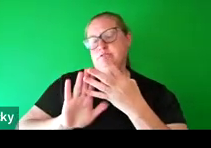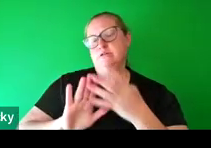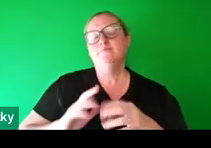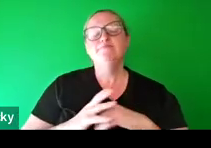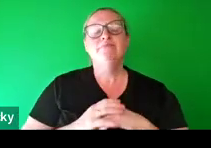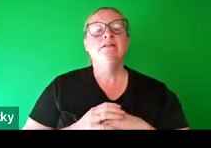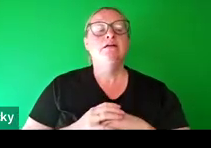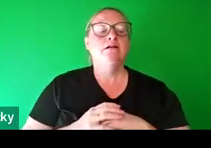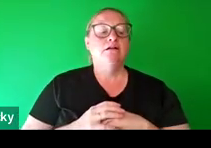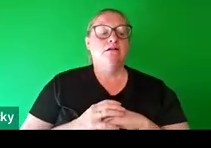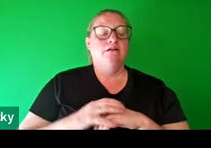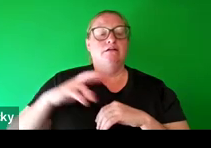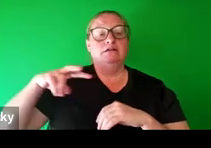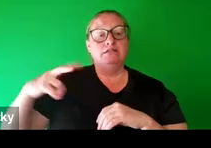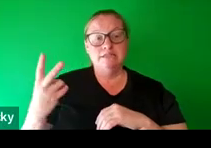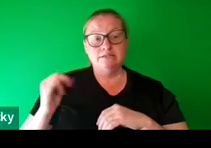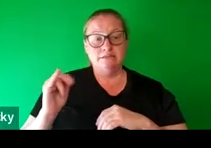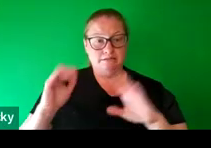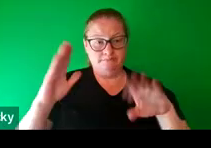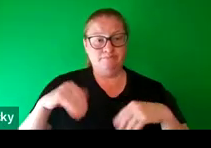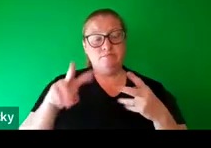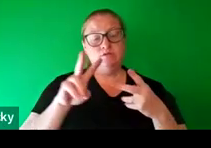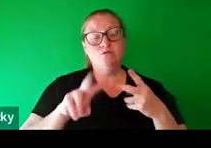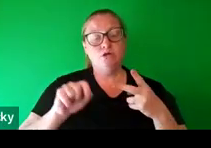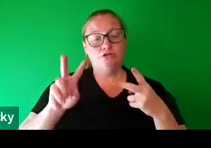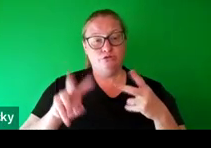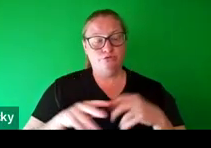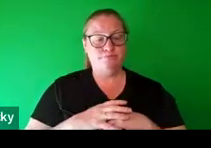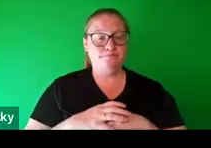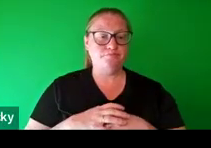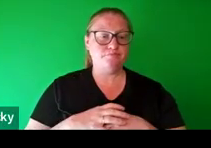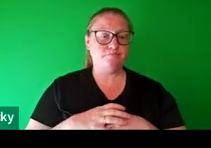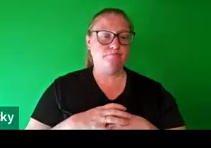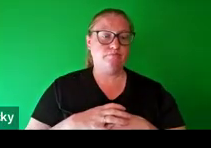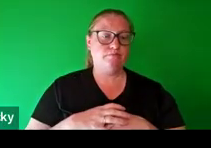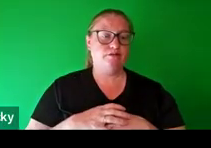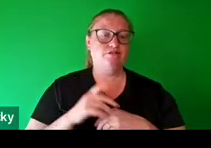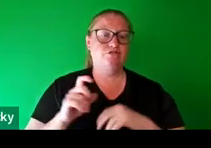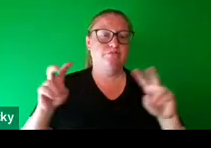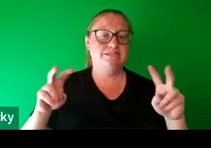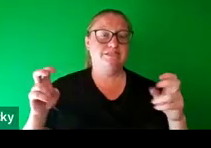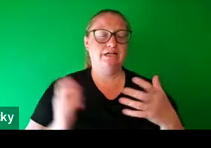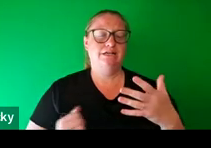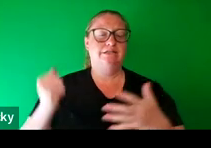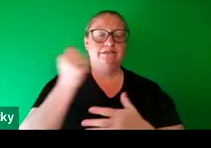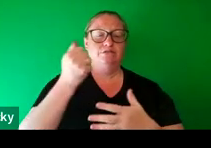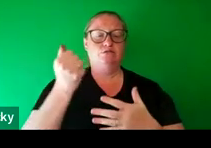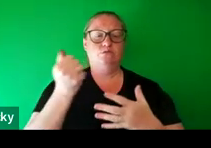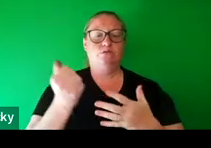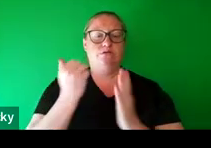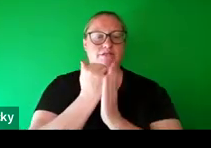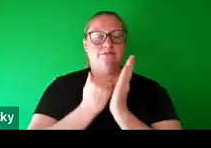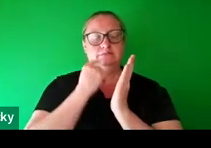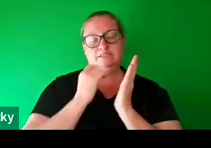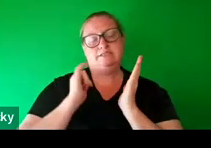And then the second item is 2.2 is, it should really be titled the seniority list, because this is the